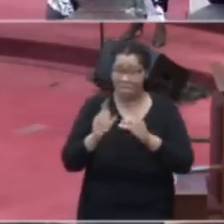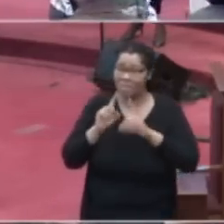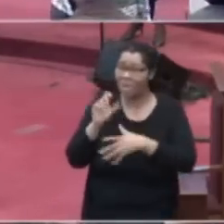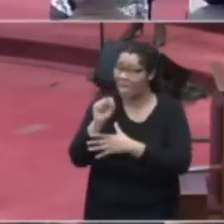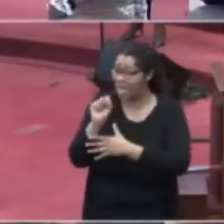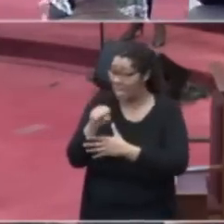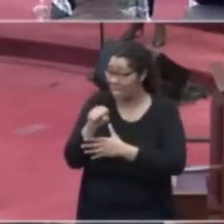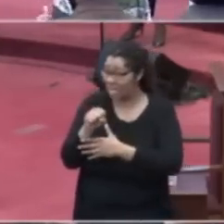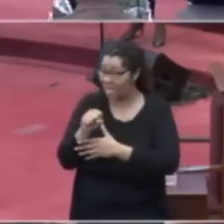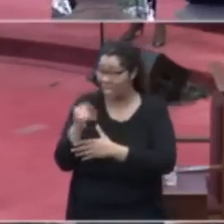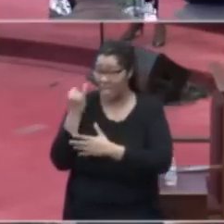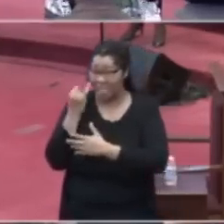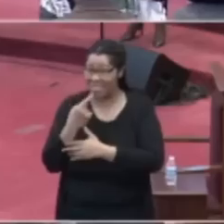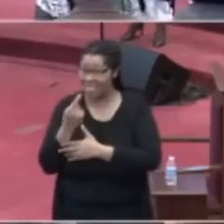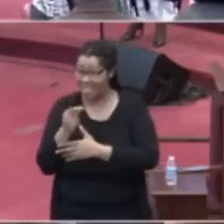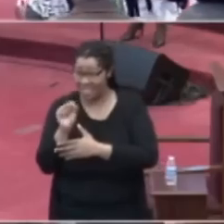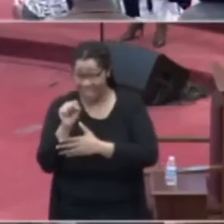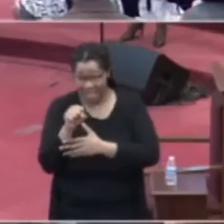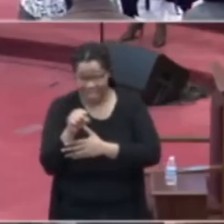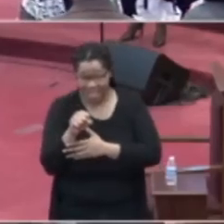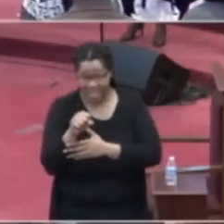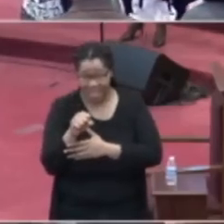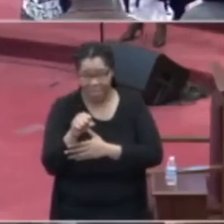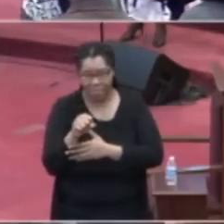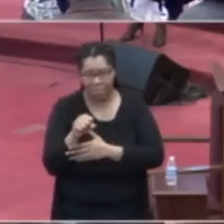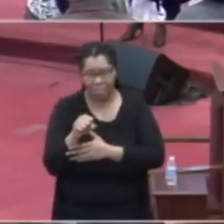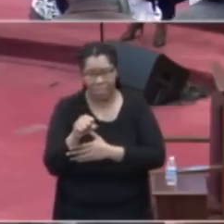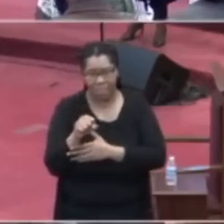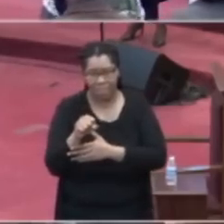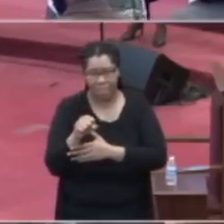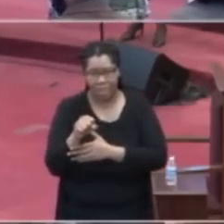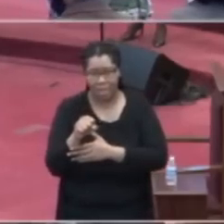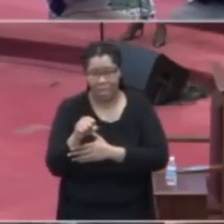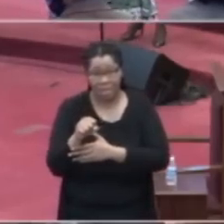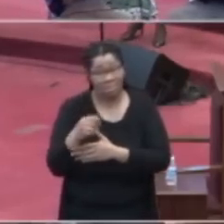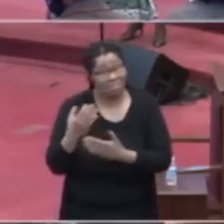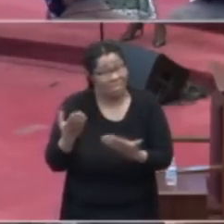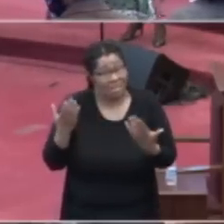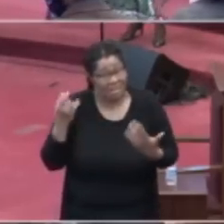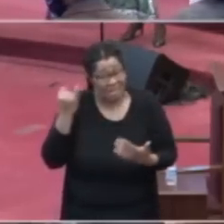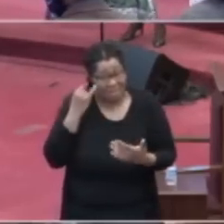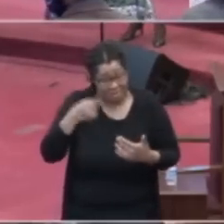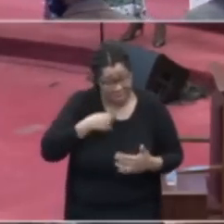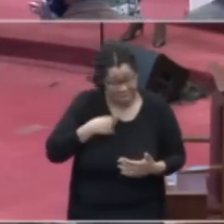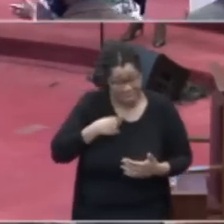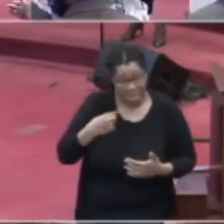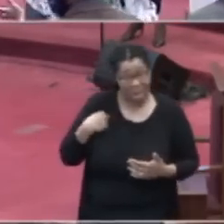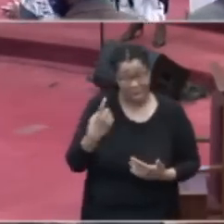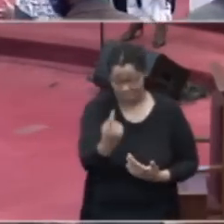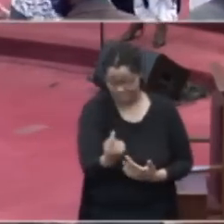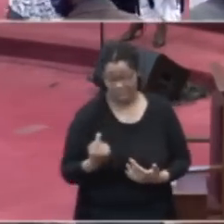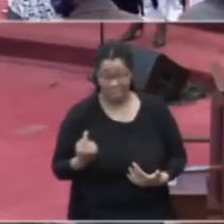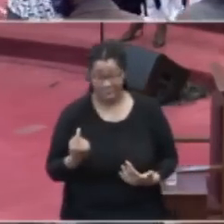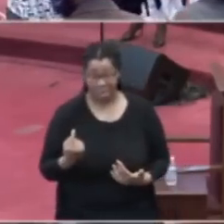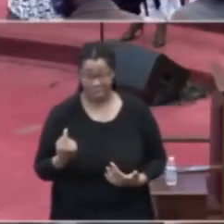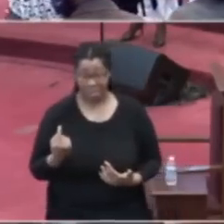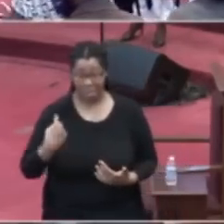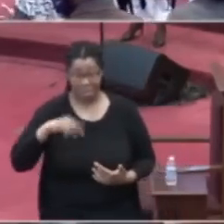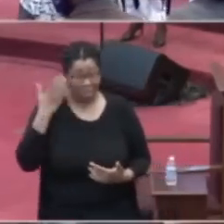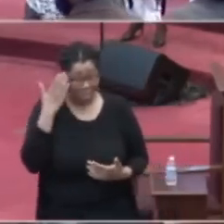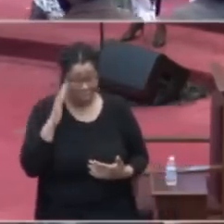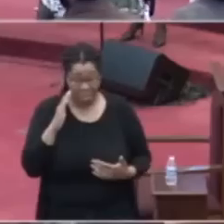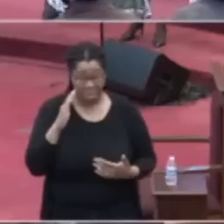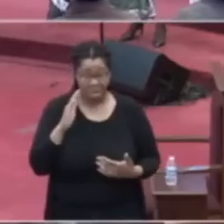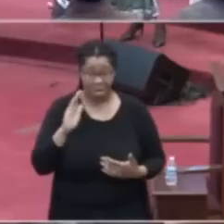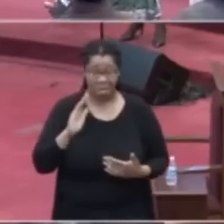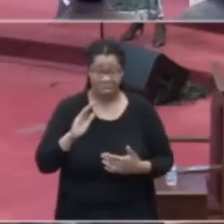him? And if the answer to that is yes, I would walk if it were my last day. Then because we don't know that